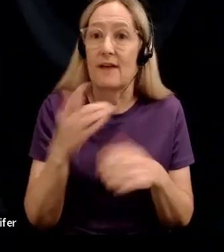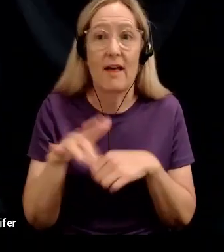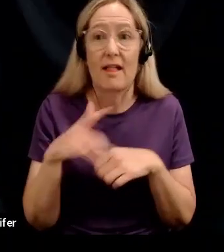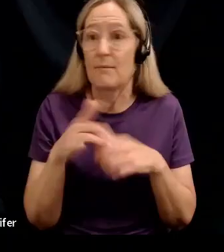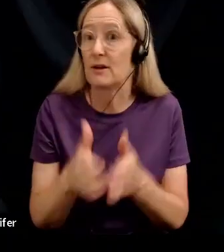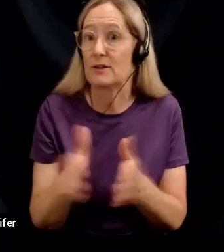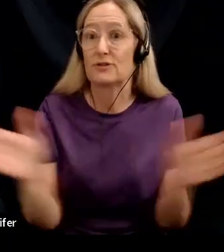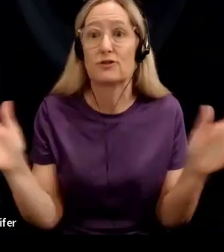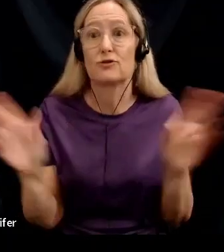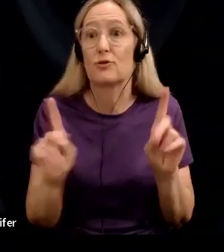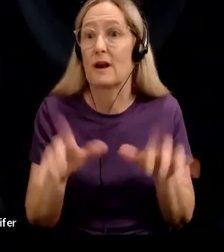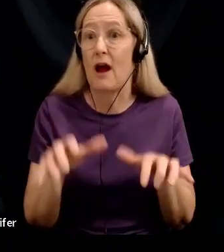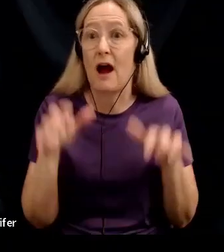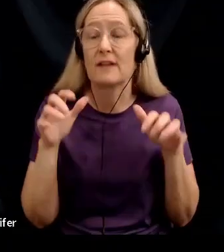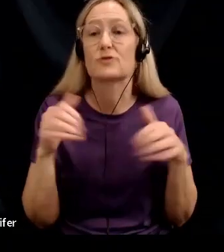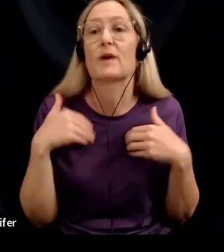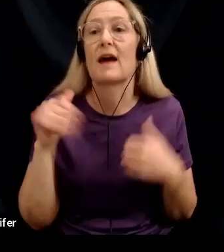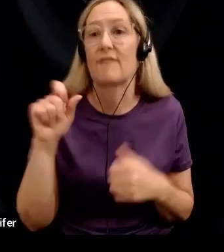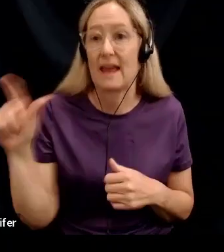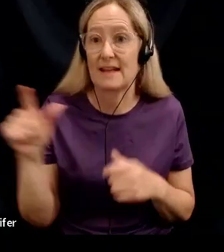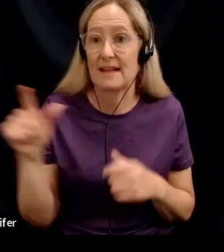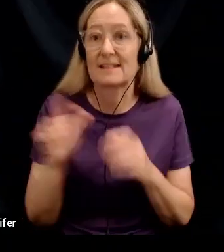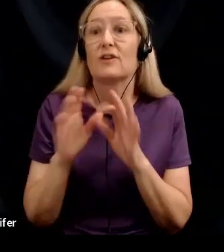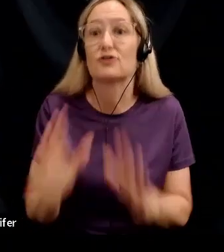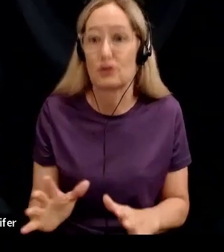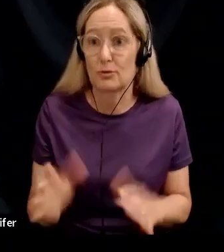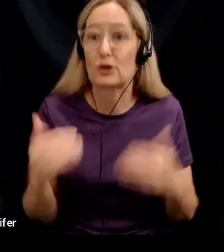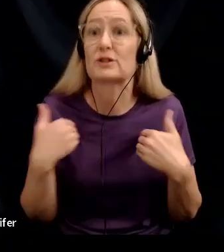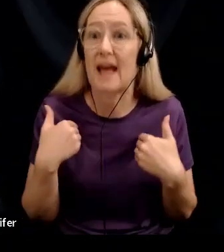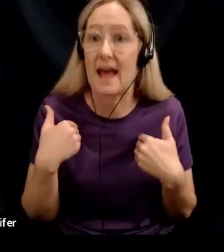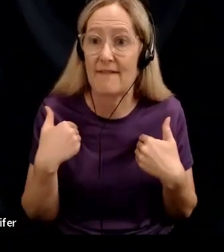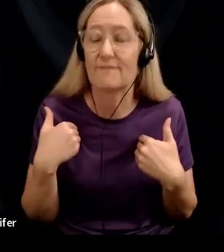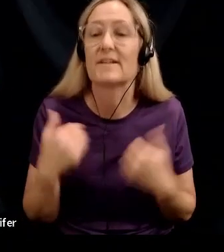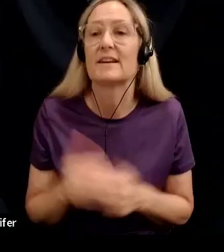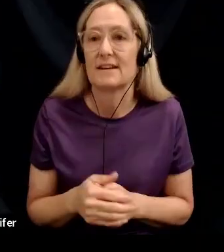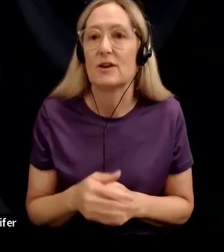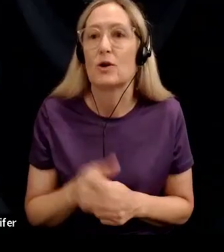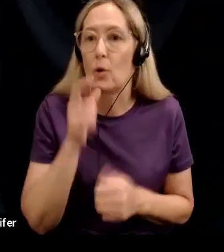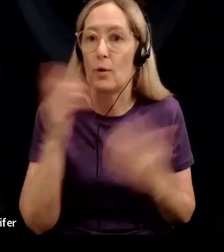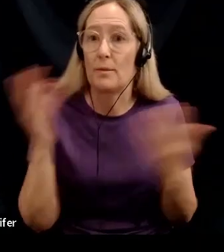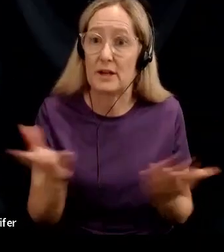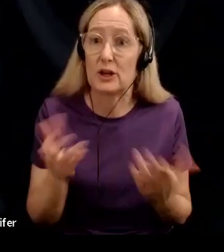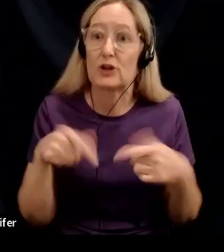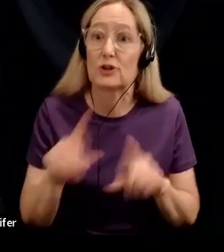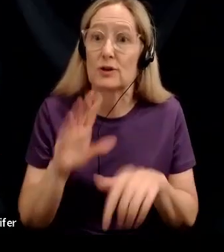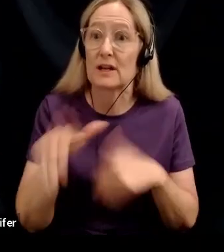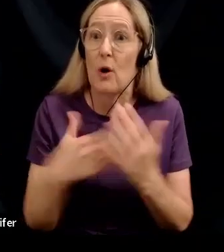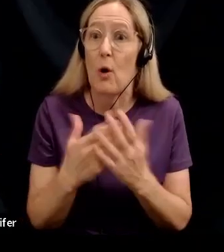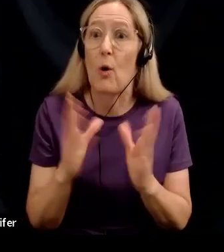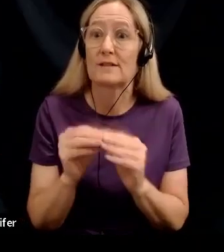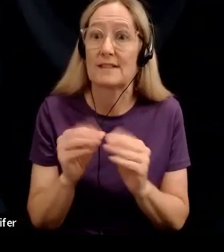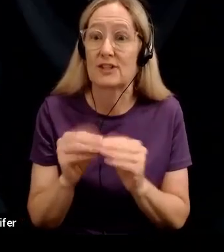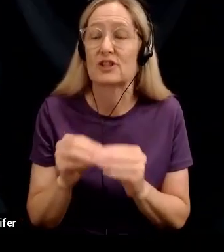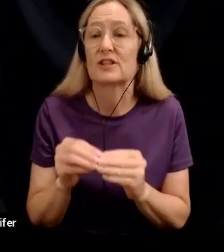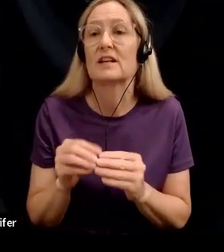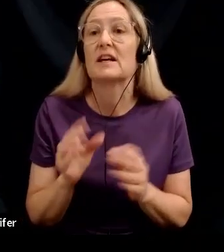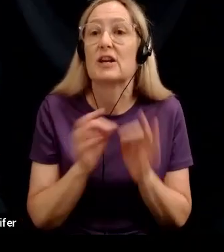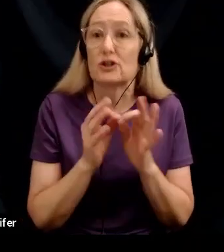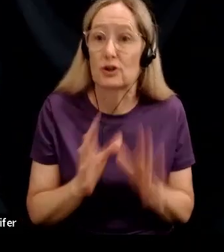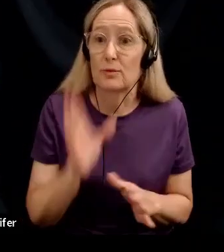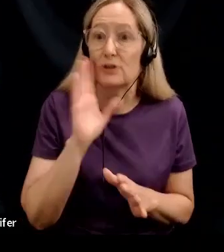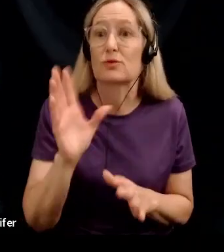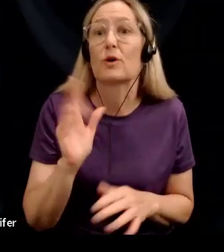audience. We have arranged for ASL, American Sign Language interpreters, who will be present throughout the session. Interpreters